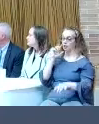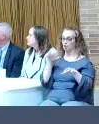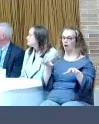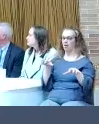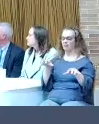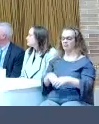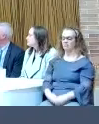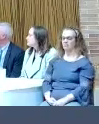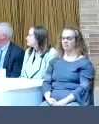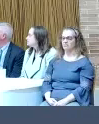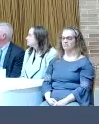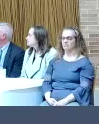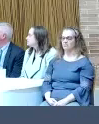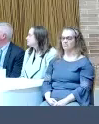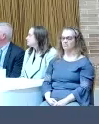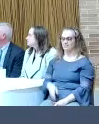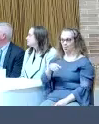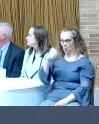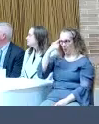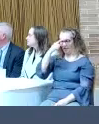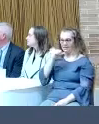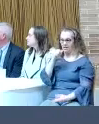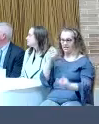shocking we think it doesn't